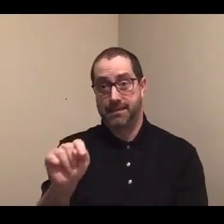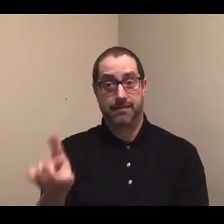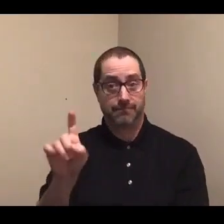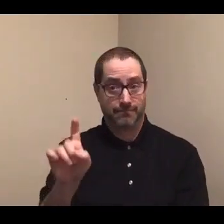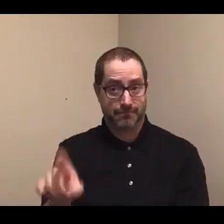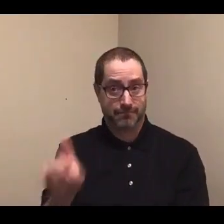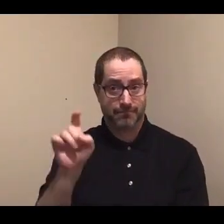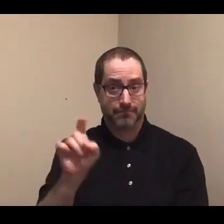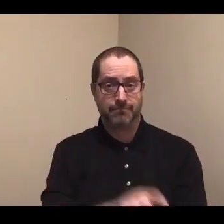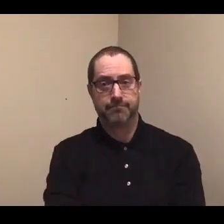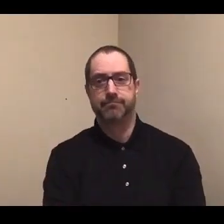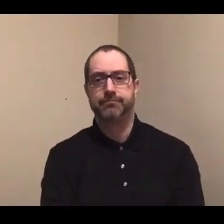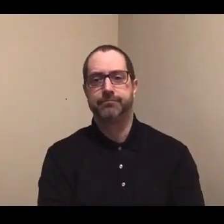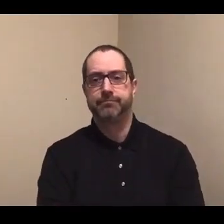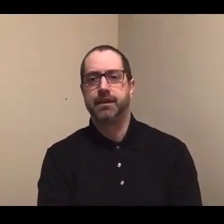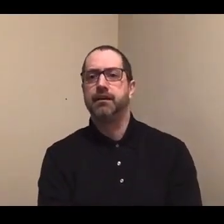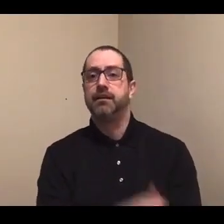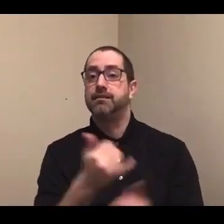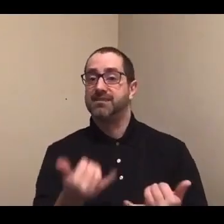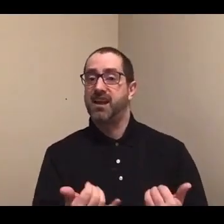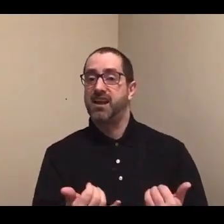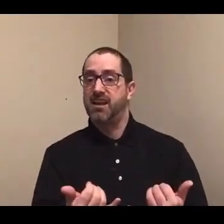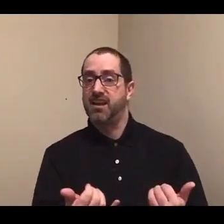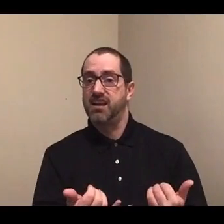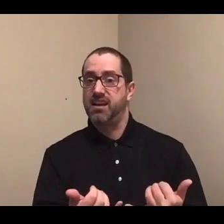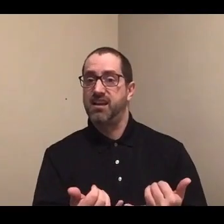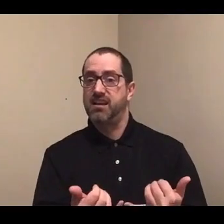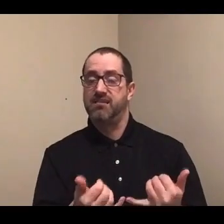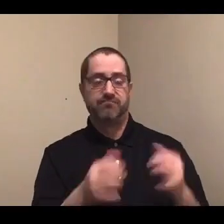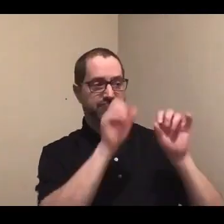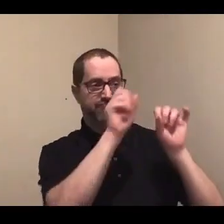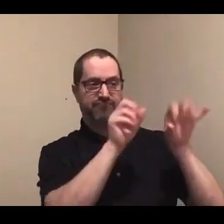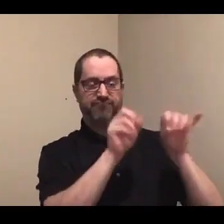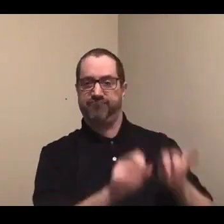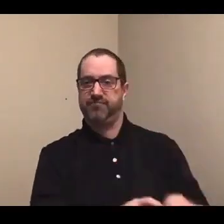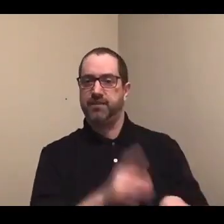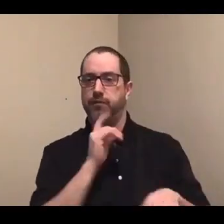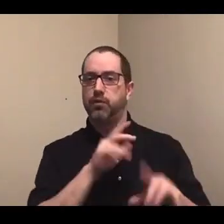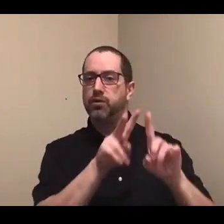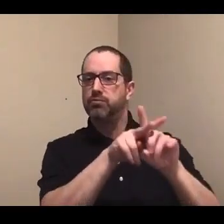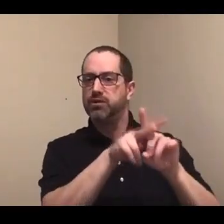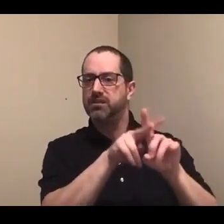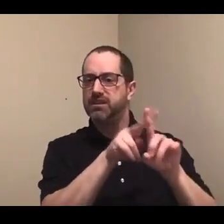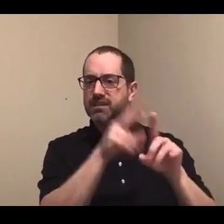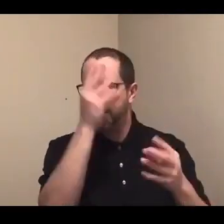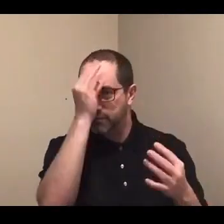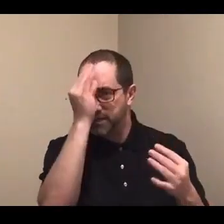And now I'm entering in information that's required for booking.